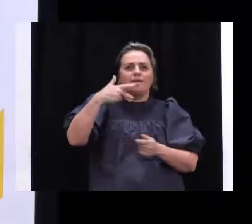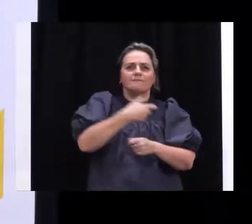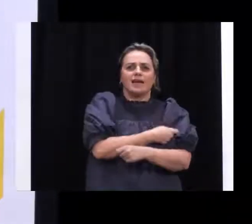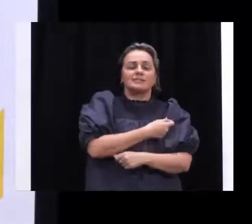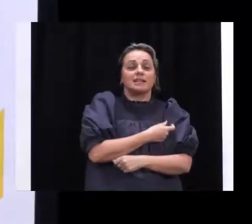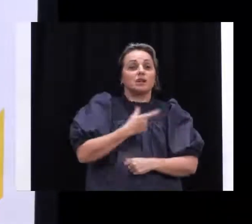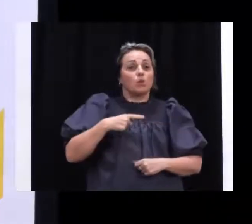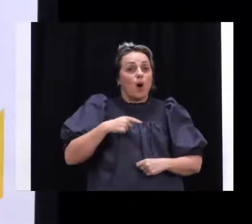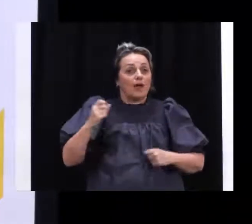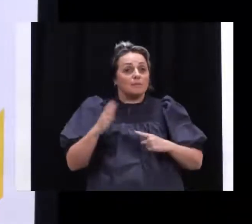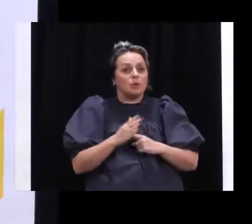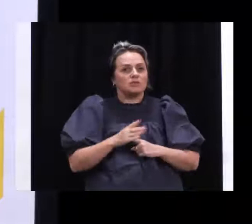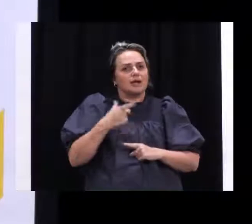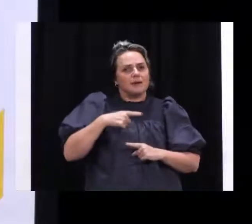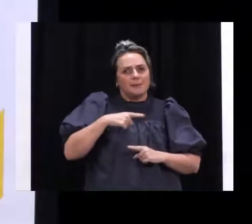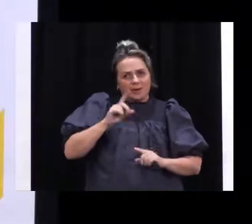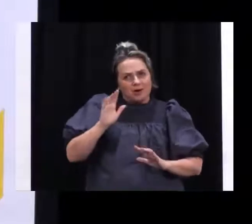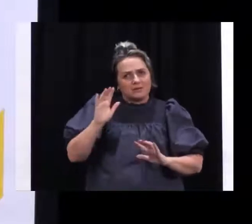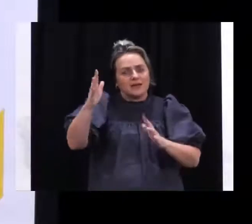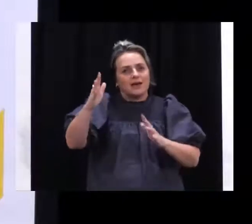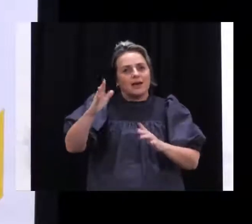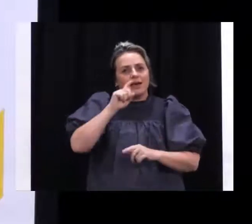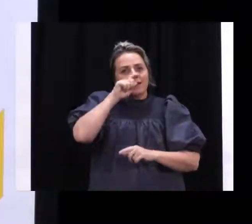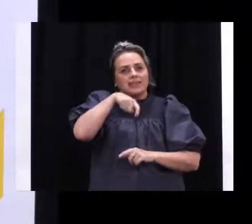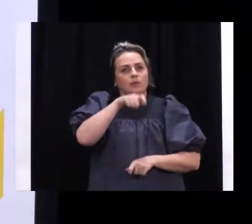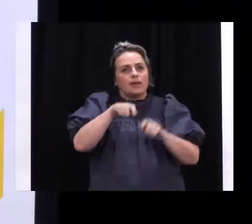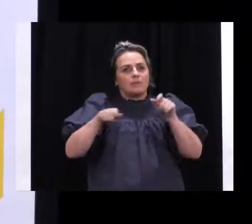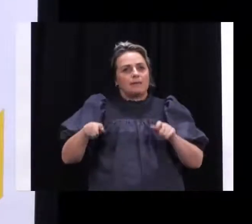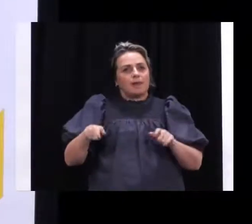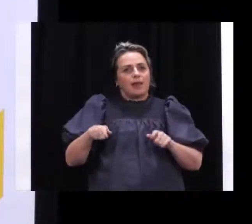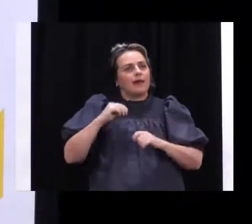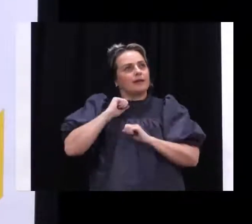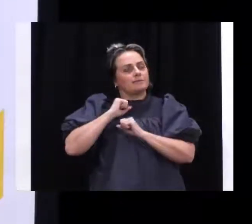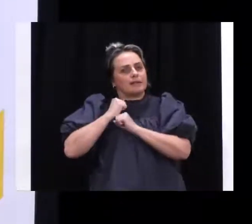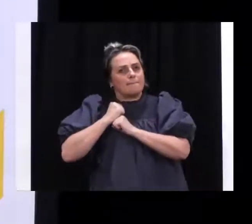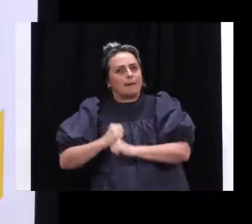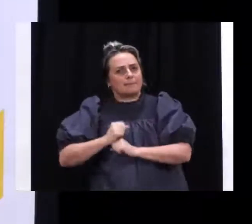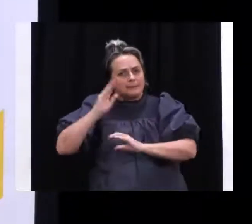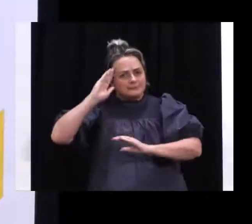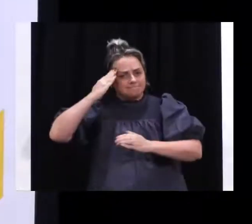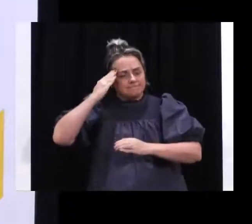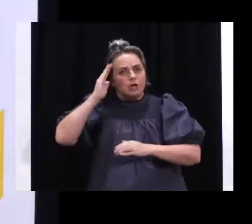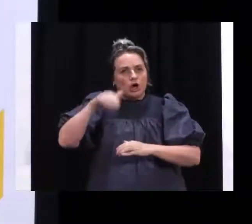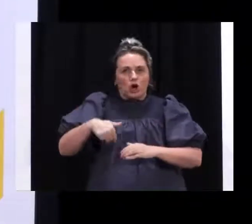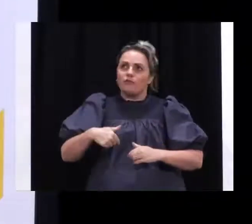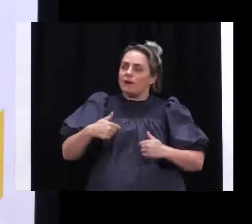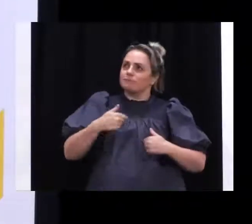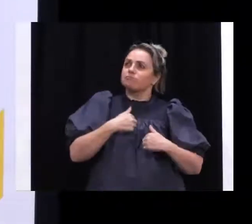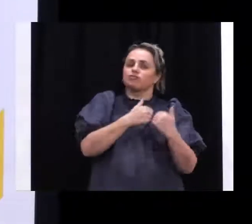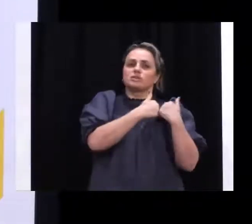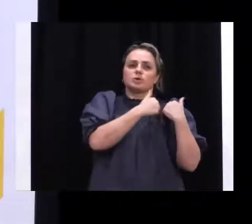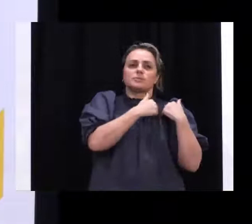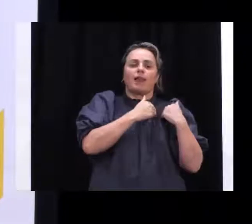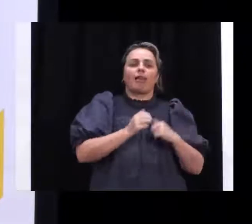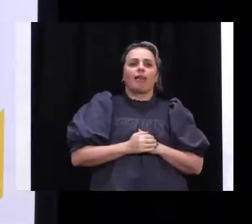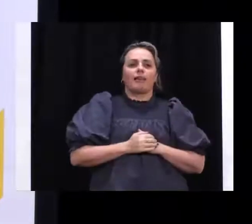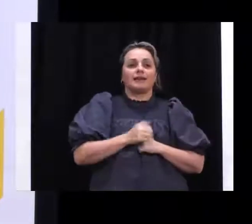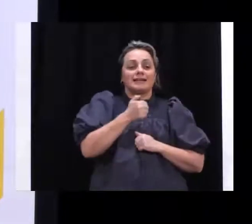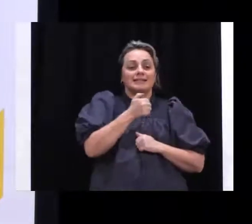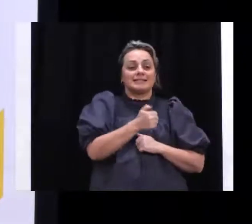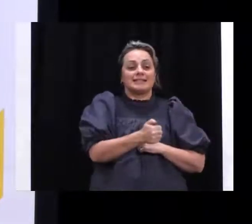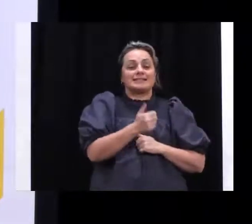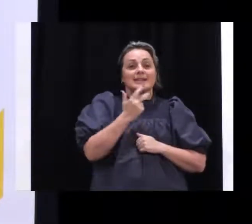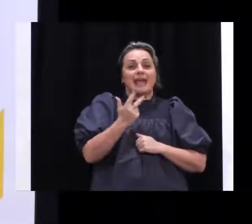Zealanders are making to play their part in the vaccination campaign. 68% of New Zealanders in the 12